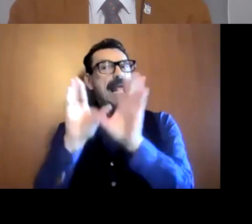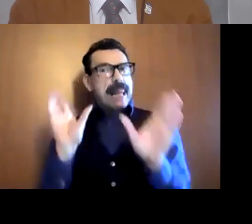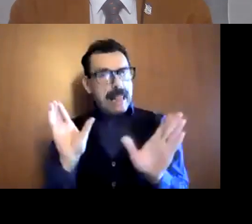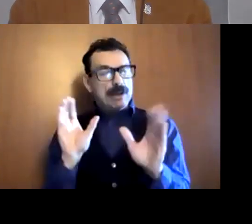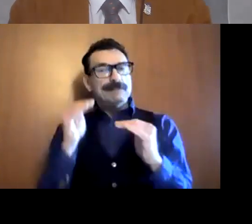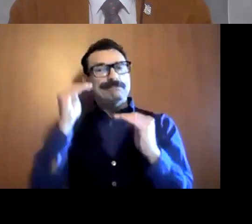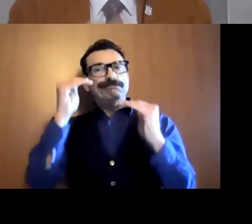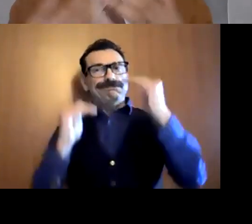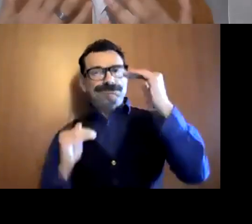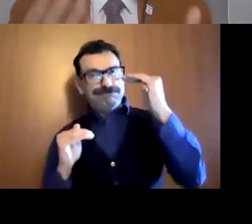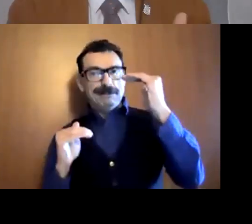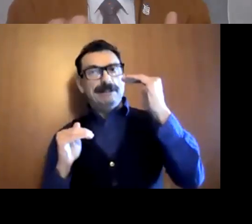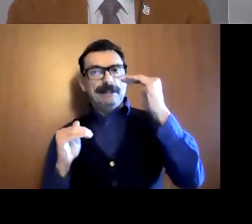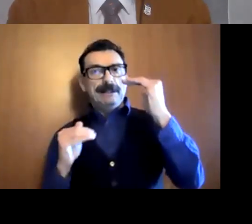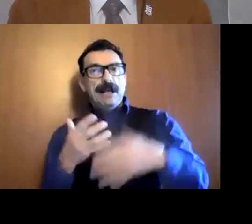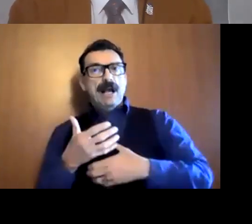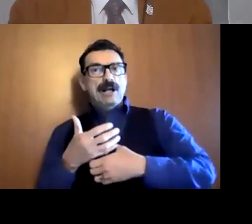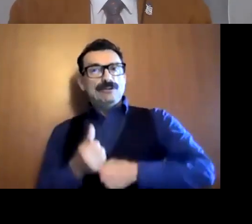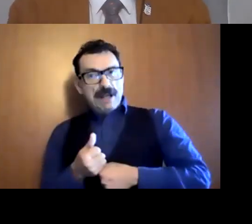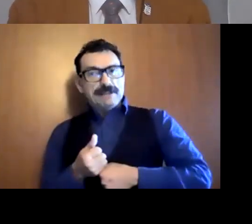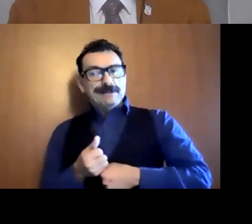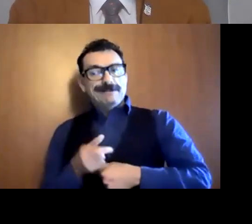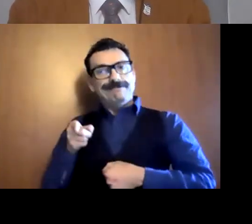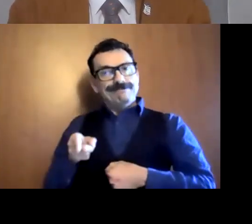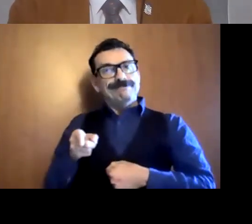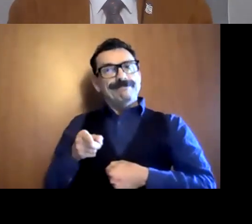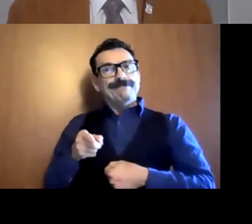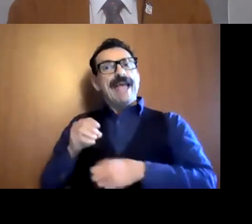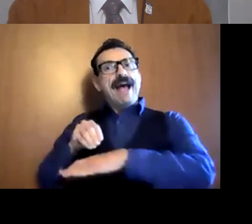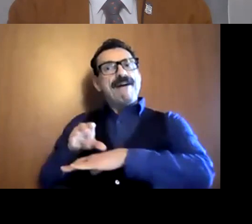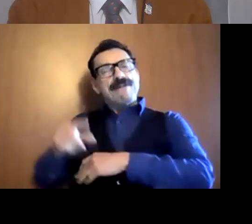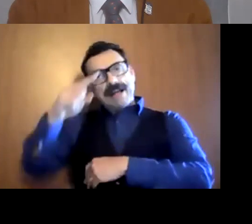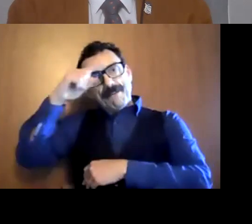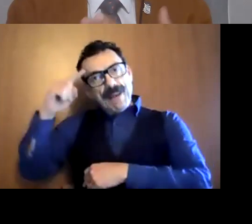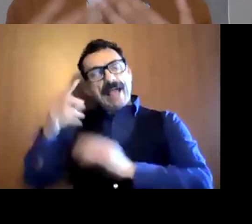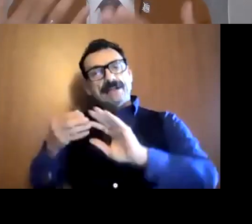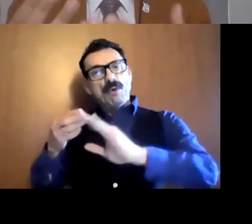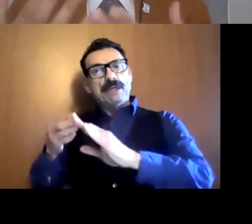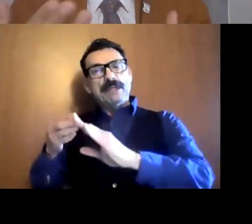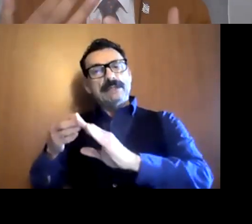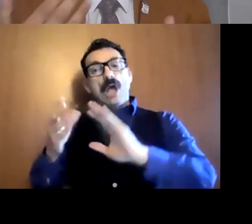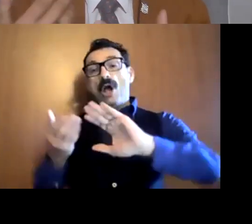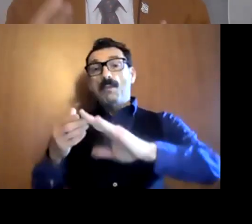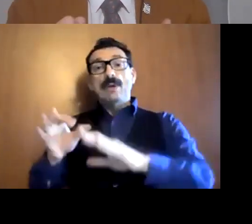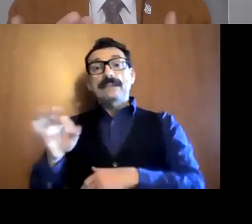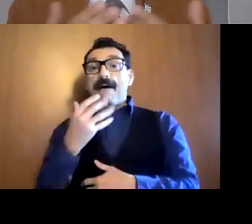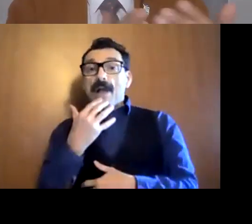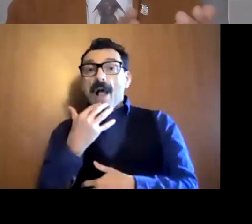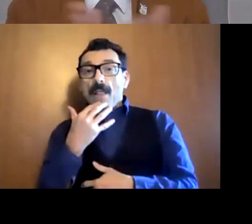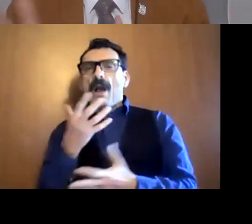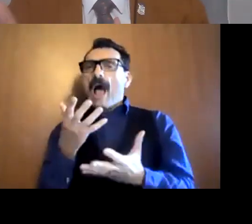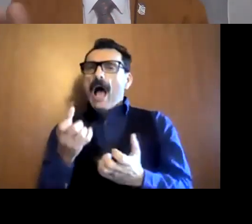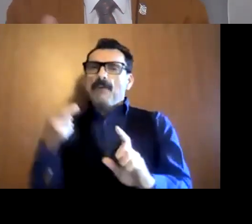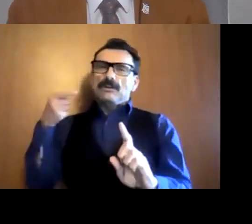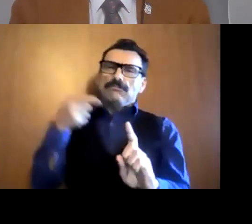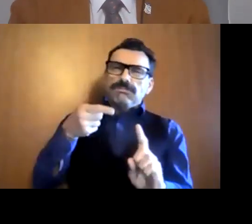disproportionately affected Black communities, communities of color, and I want to dig a little bit into that and shift